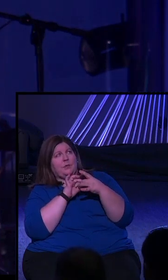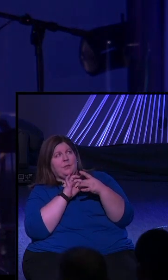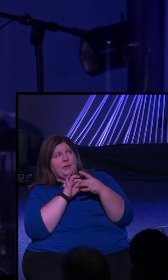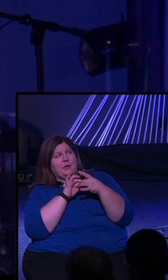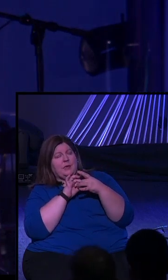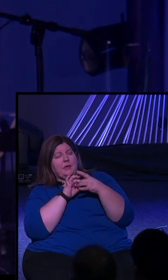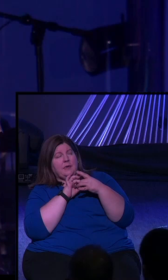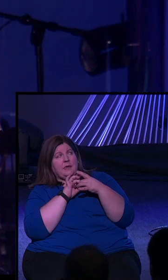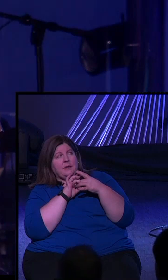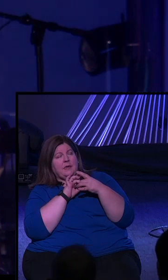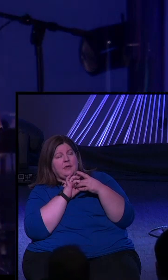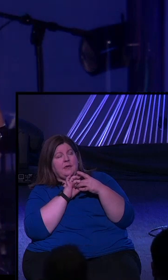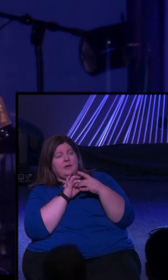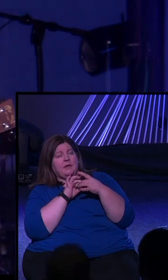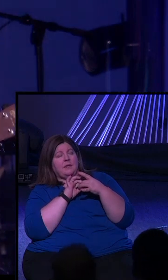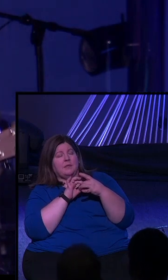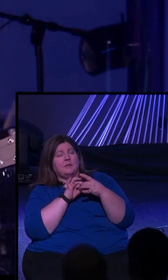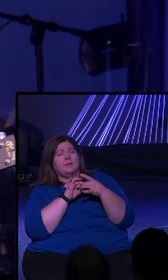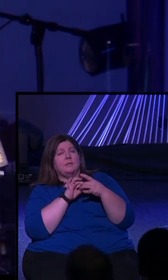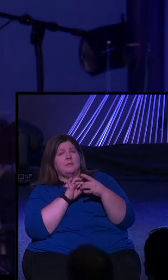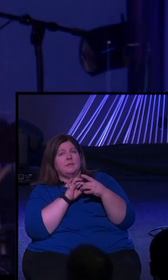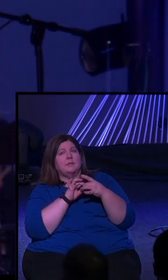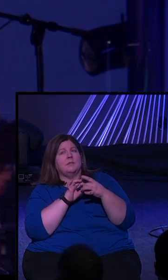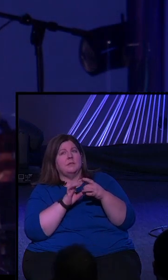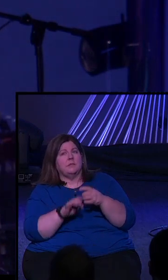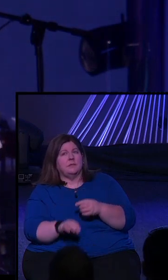to me.